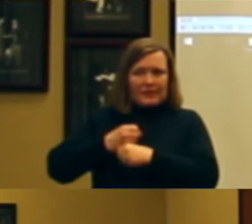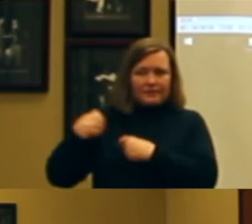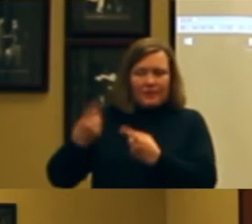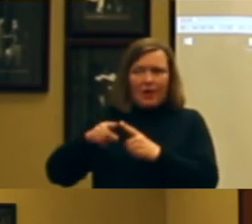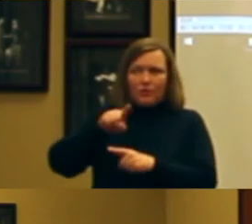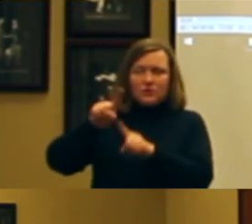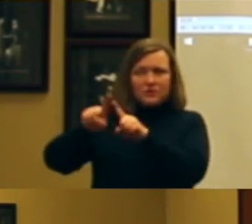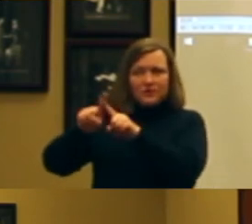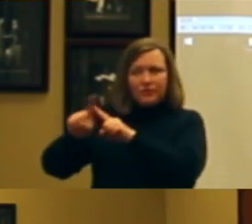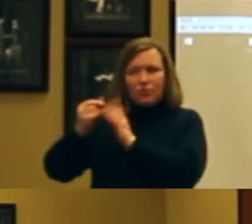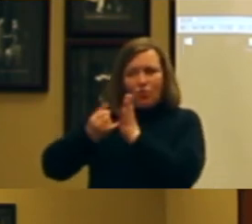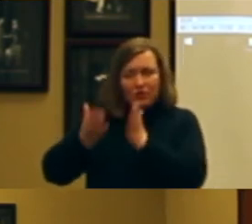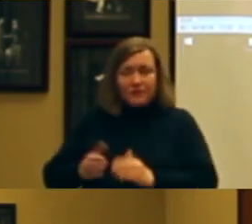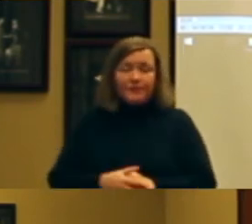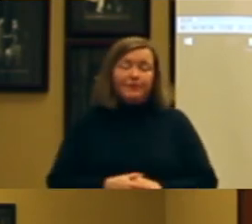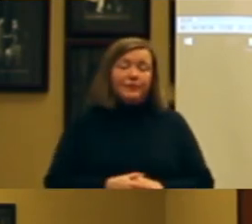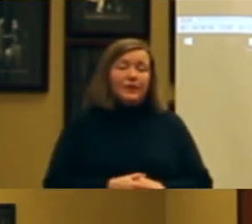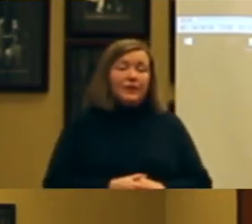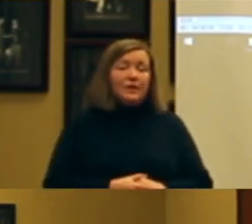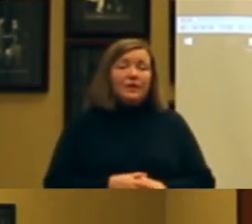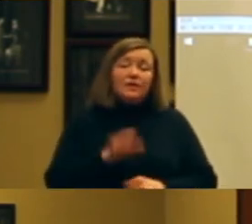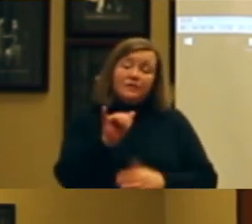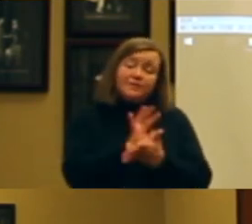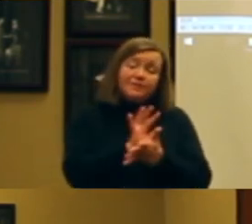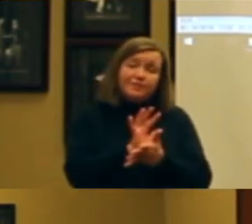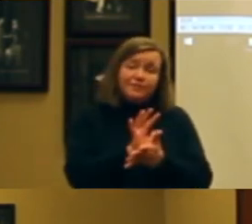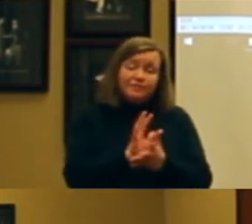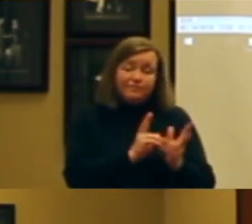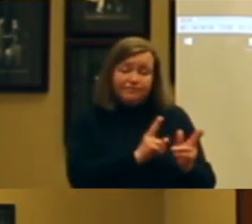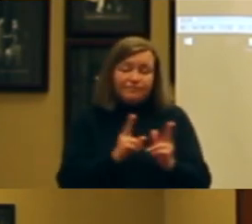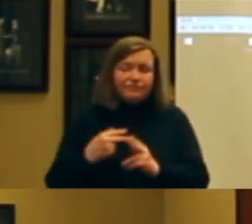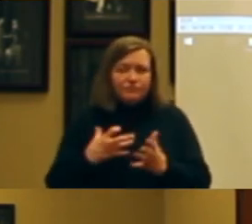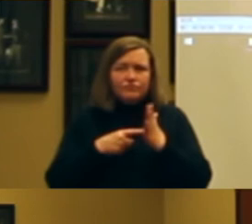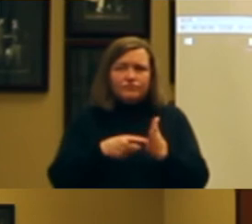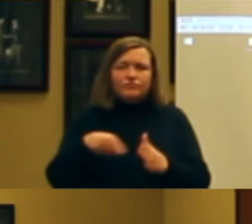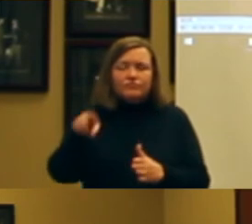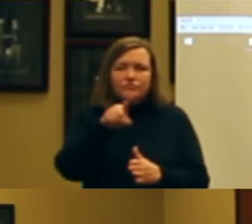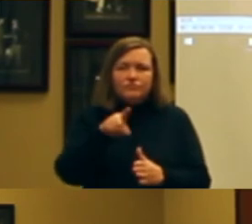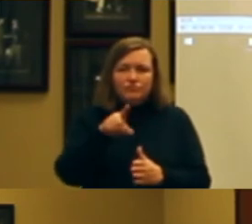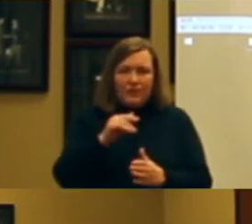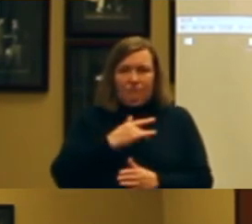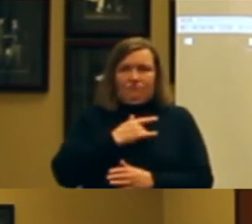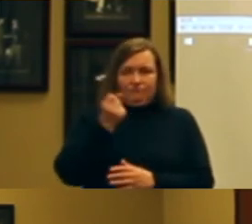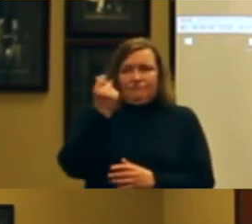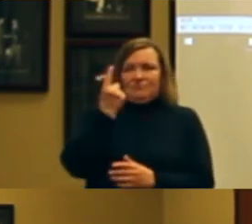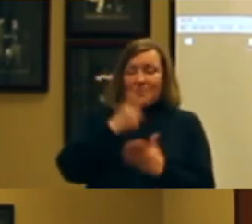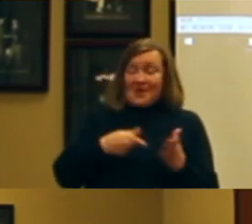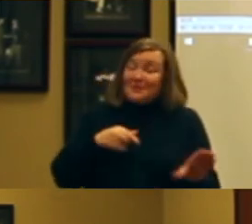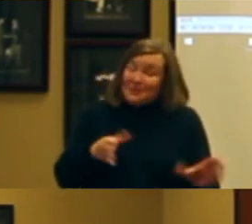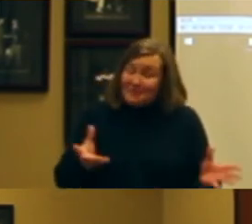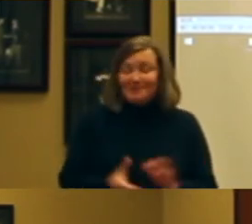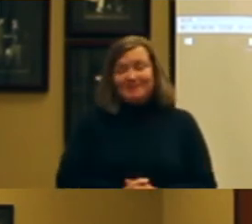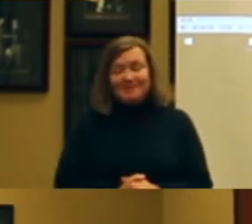on these artists. The trailers, I felt it could be a good way of giving you a little bit of the taste of what